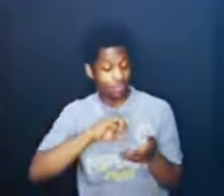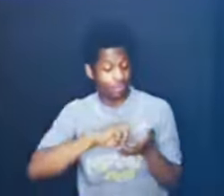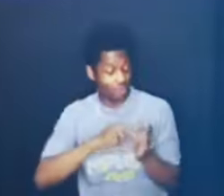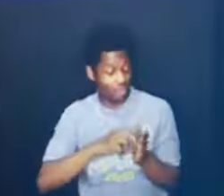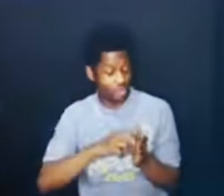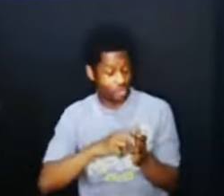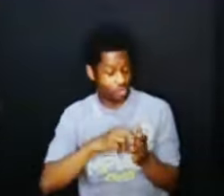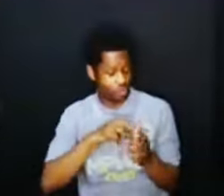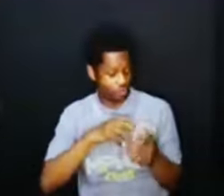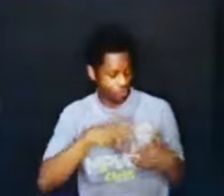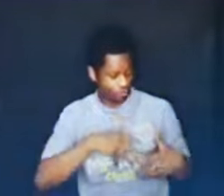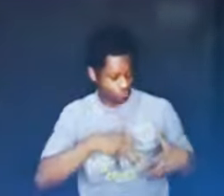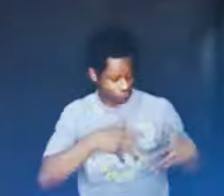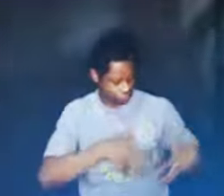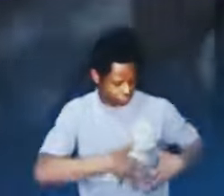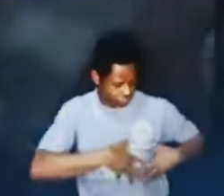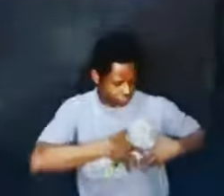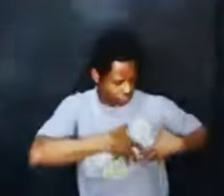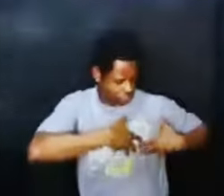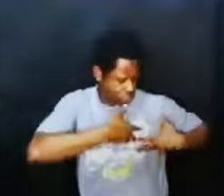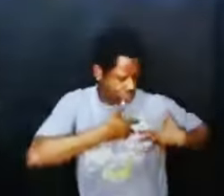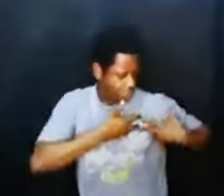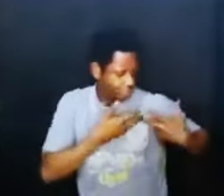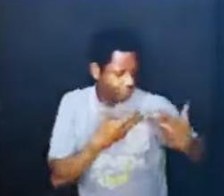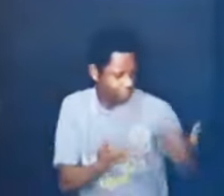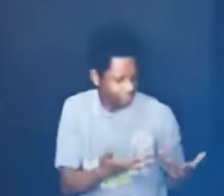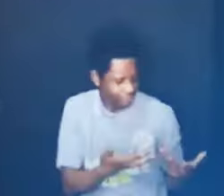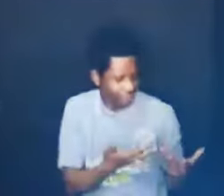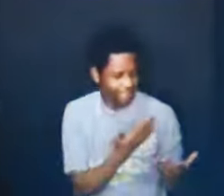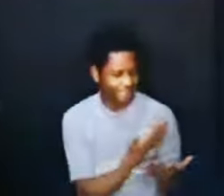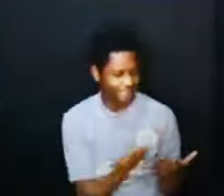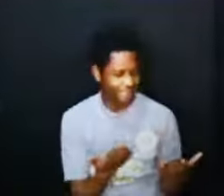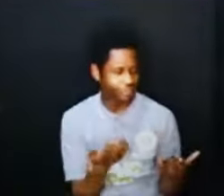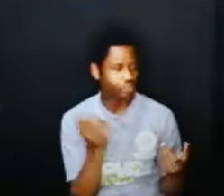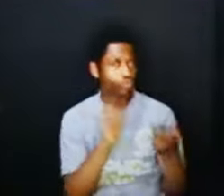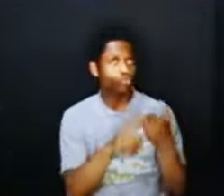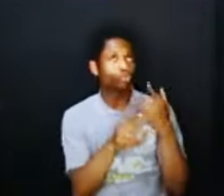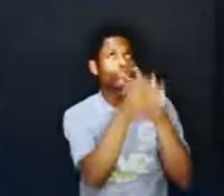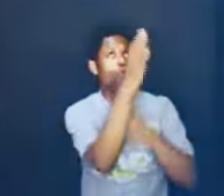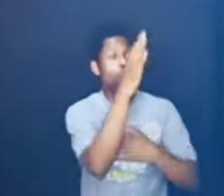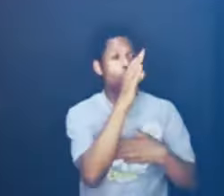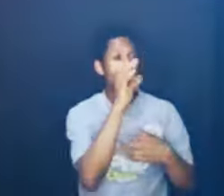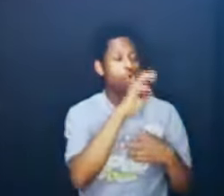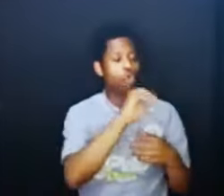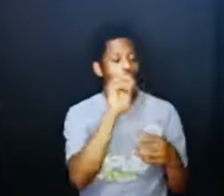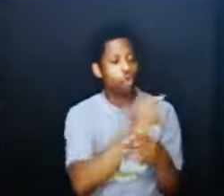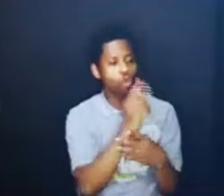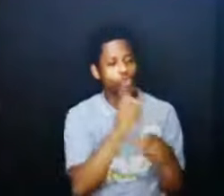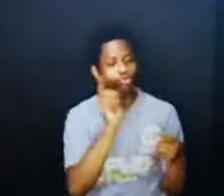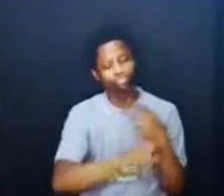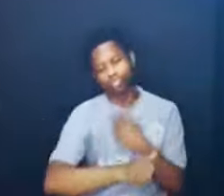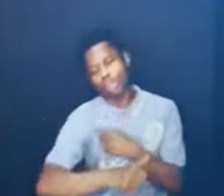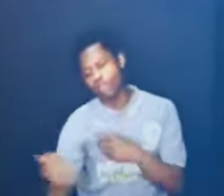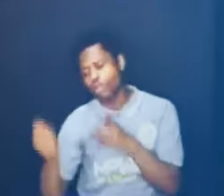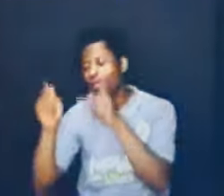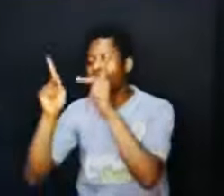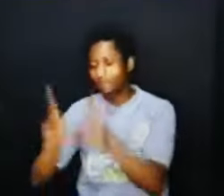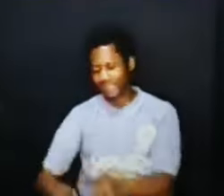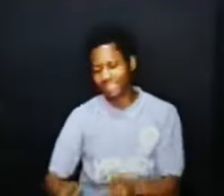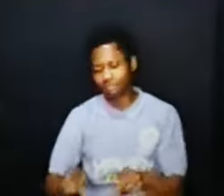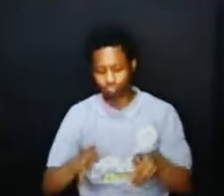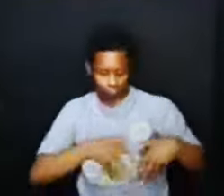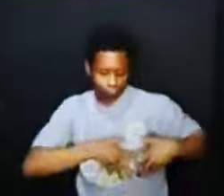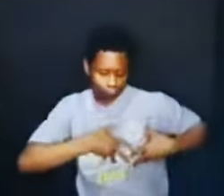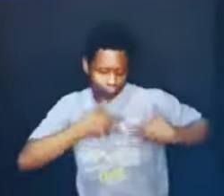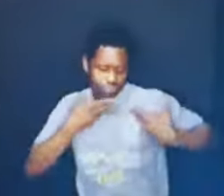facts hitherto suppressed to God or to someone. Na hey no onipa no ohwie nnoma bia anka